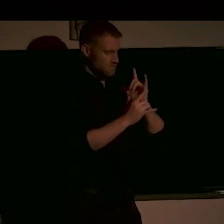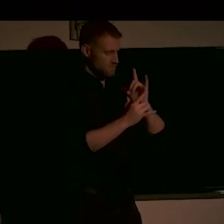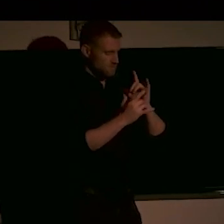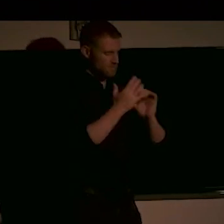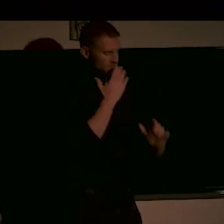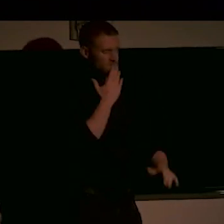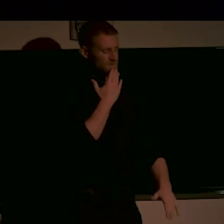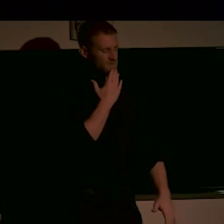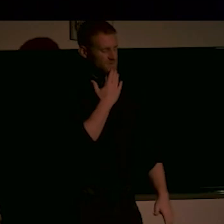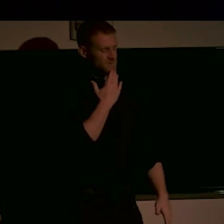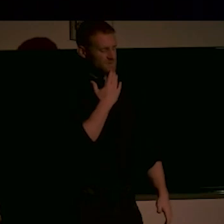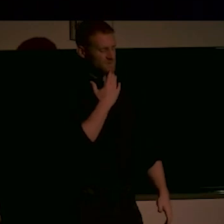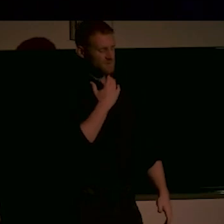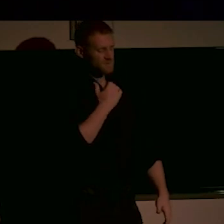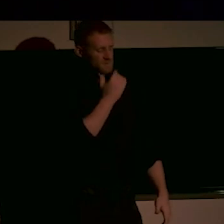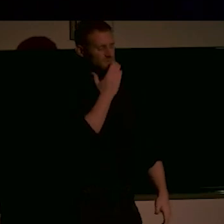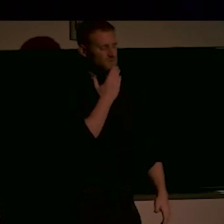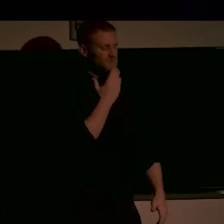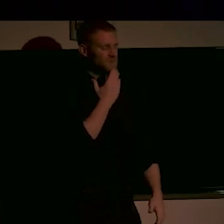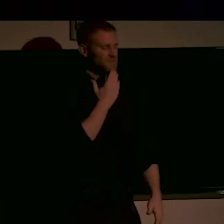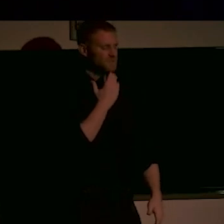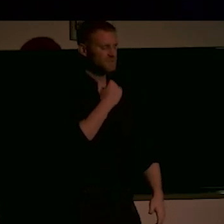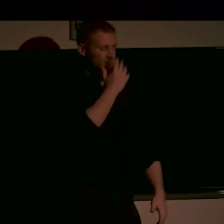sweet baby